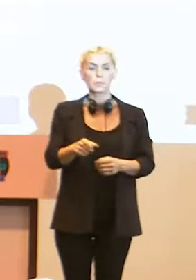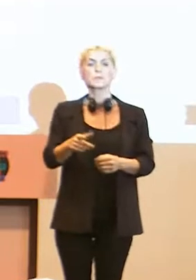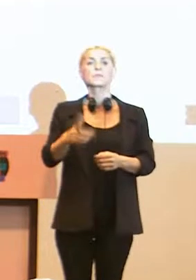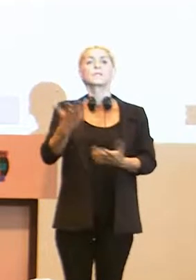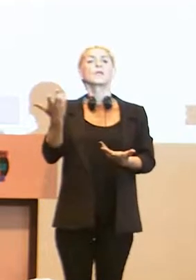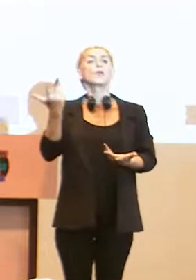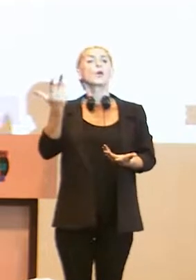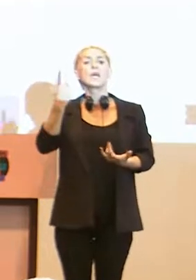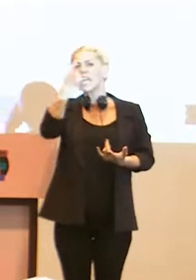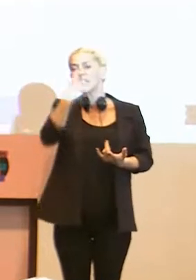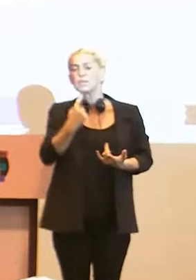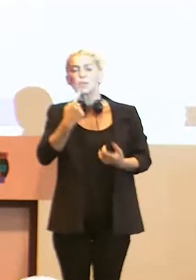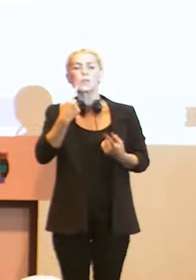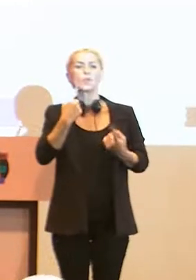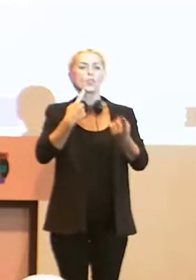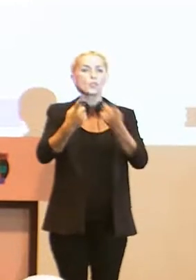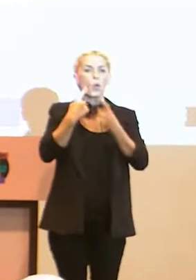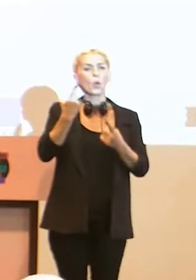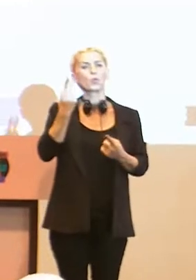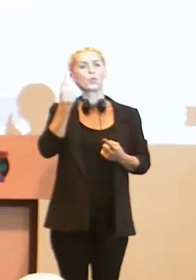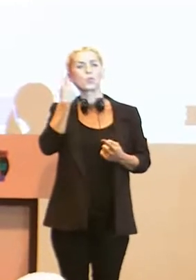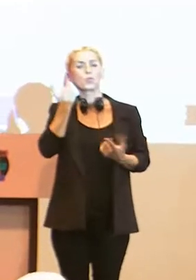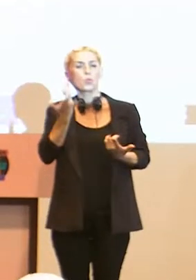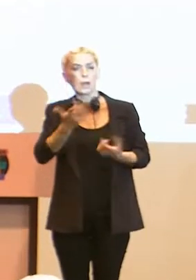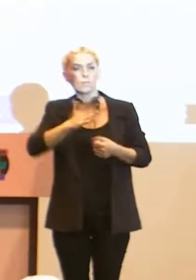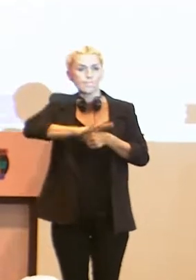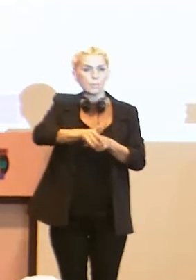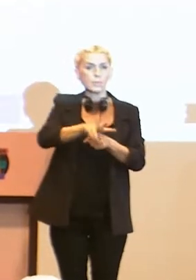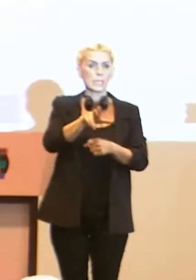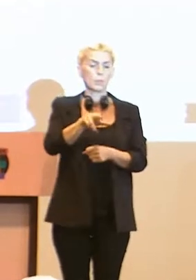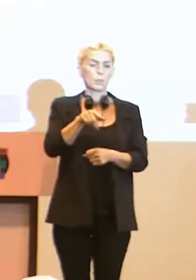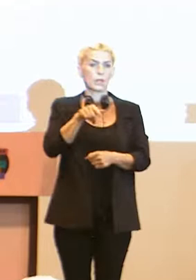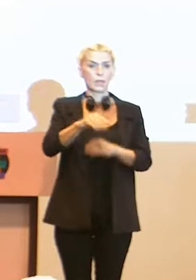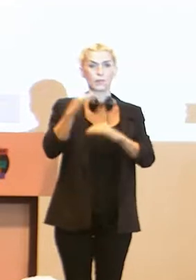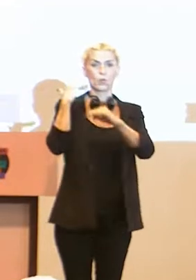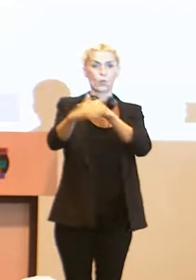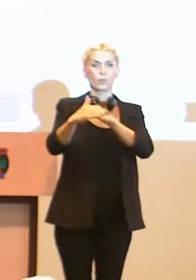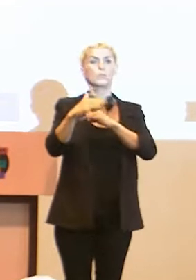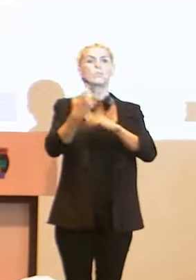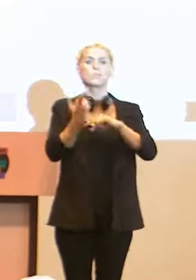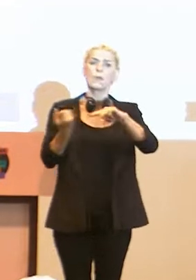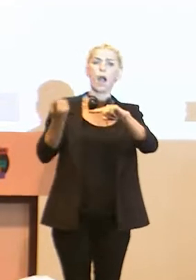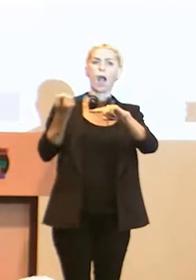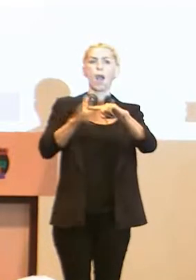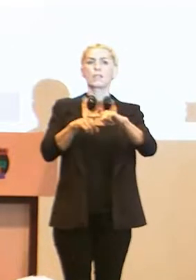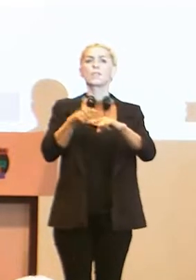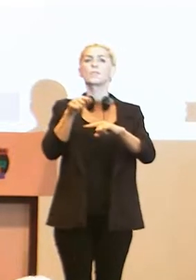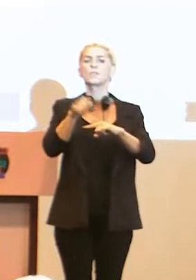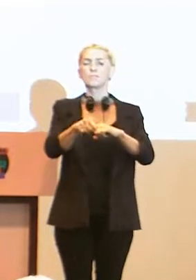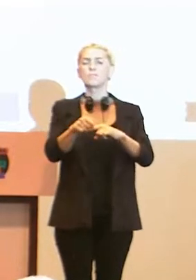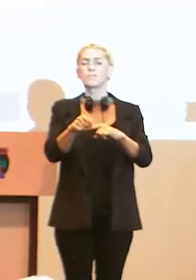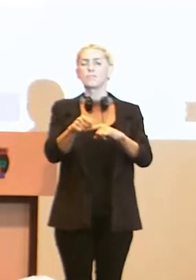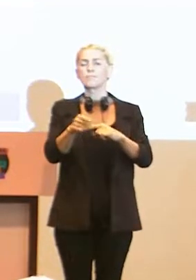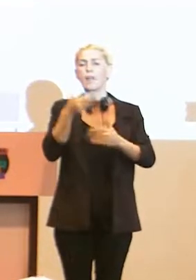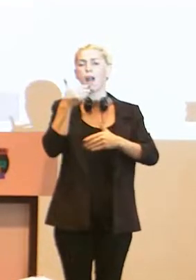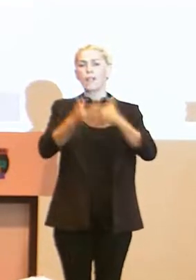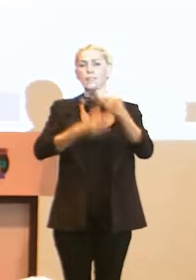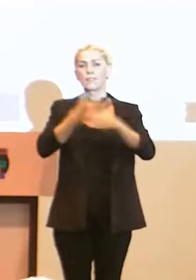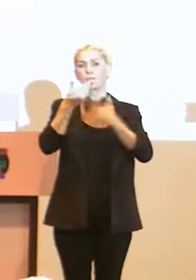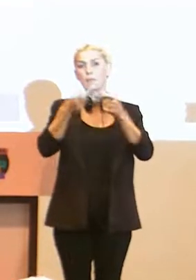information taken away from people accessible and it provides an alternative